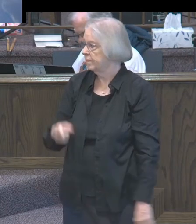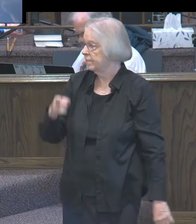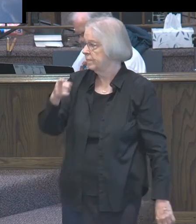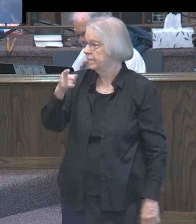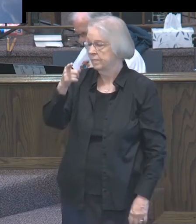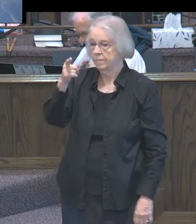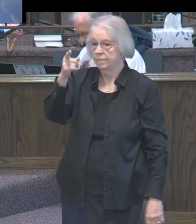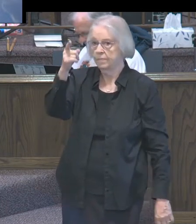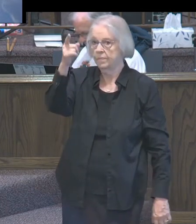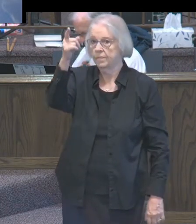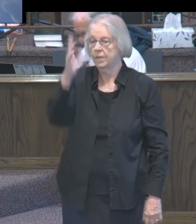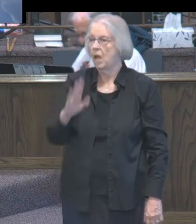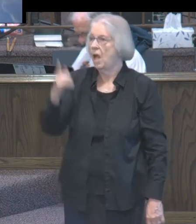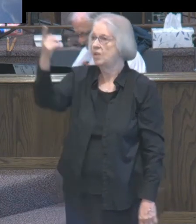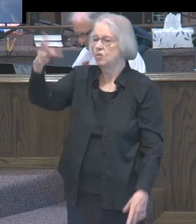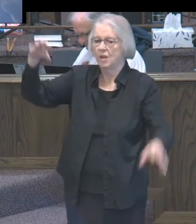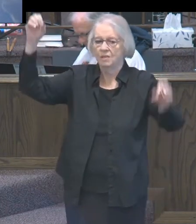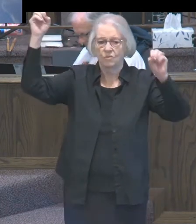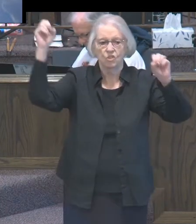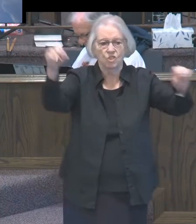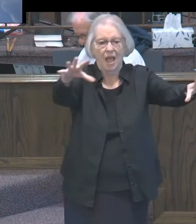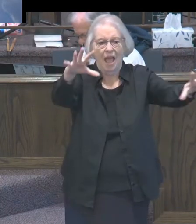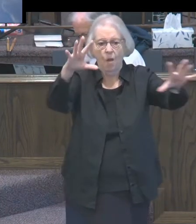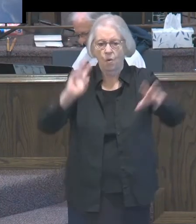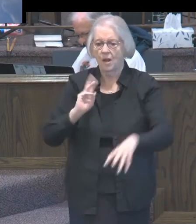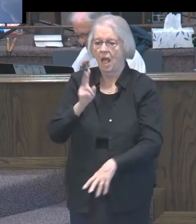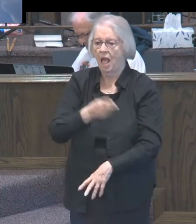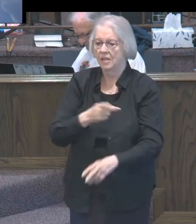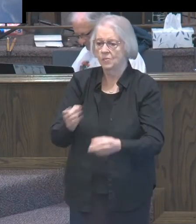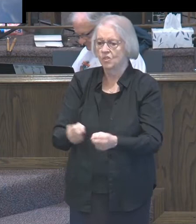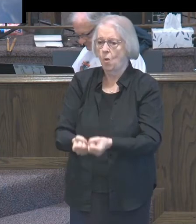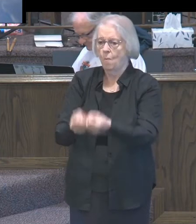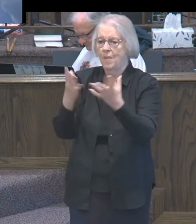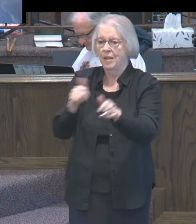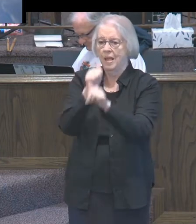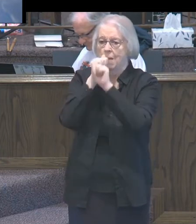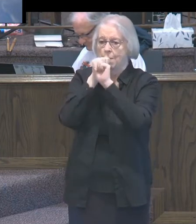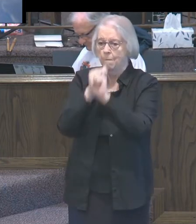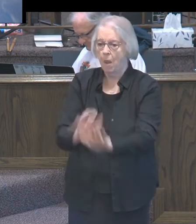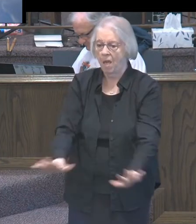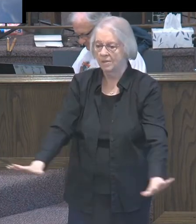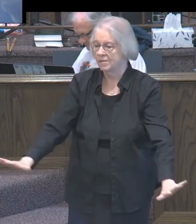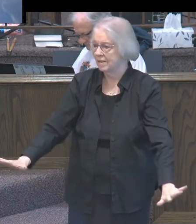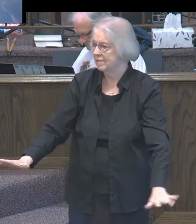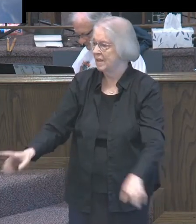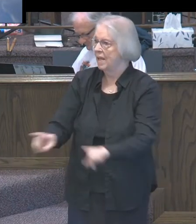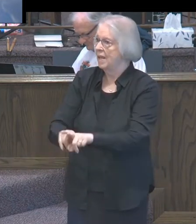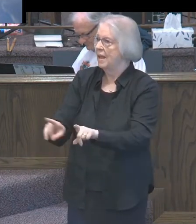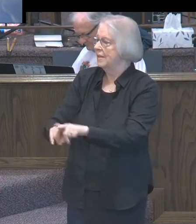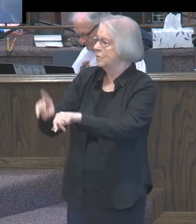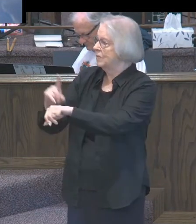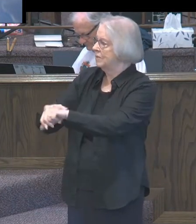have showered us with so many blessings that we can't even name them all. And that, God, as we come to a